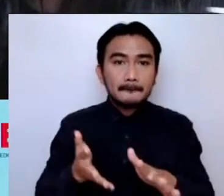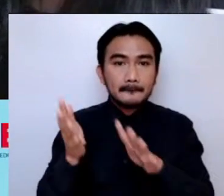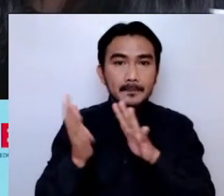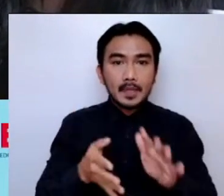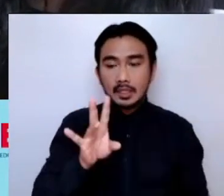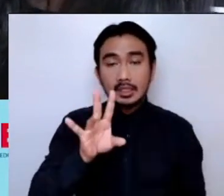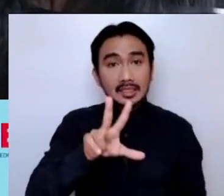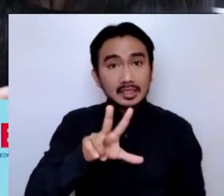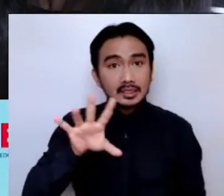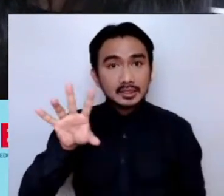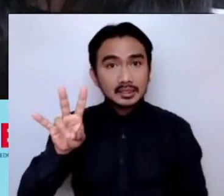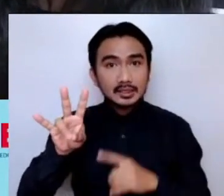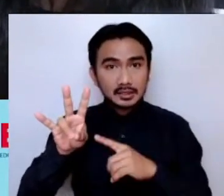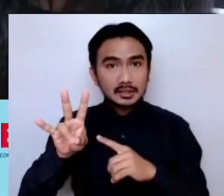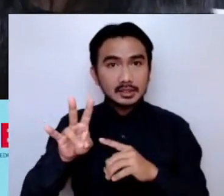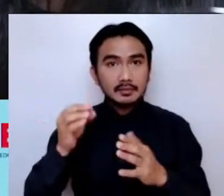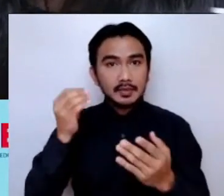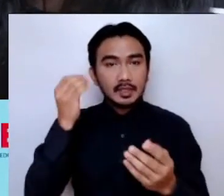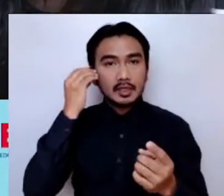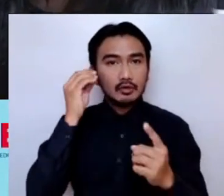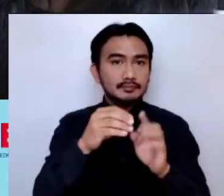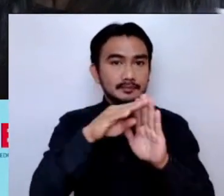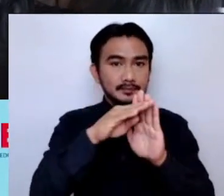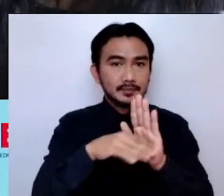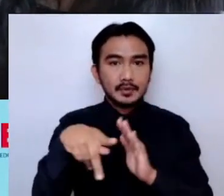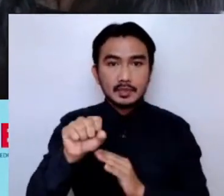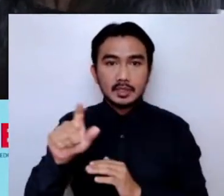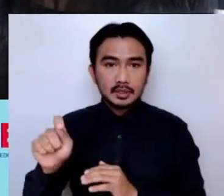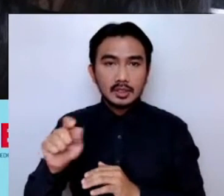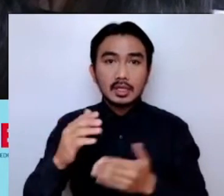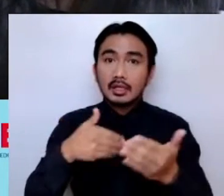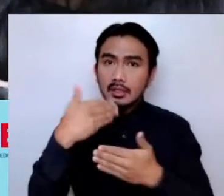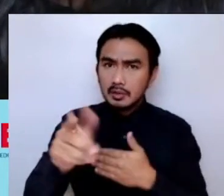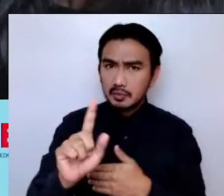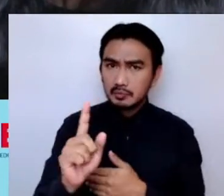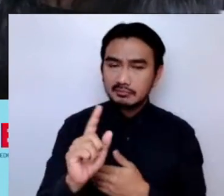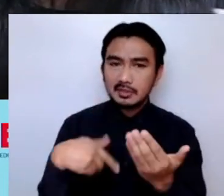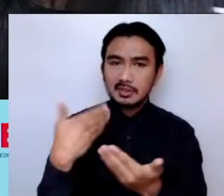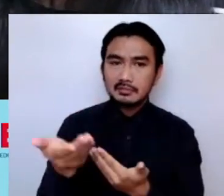the PPST. So after the school year, what will happen? Starting school year